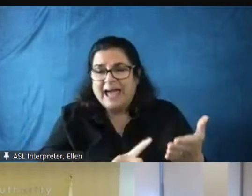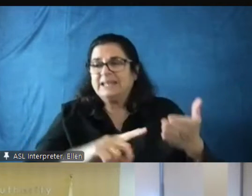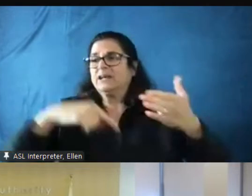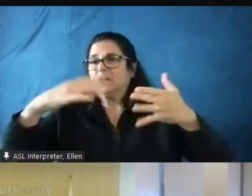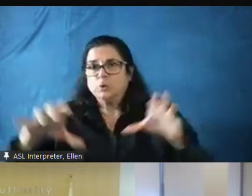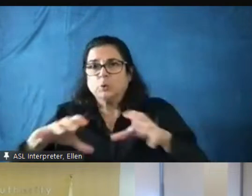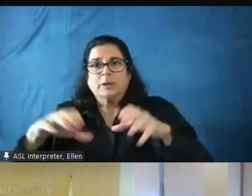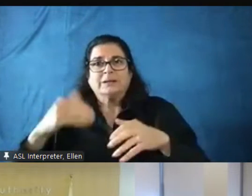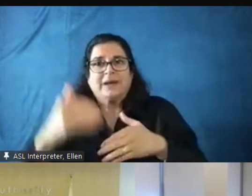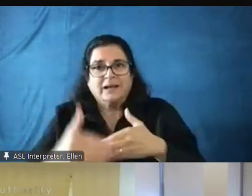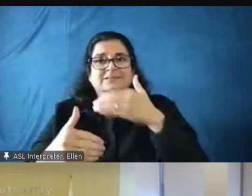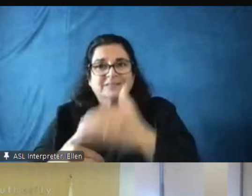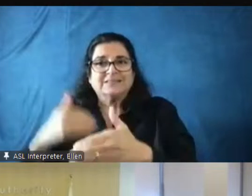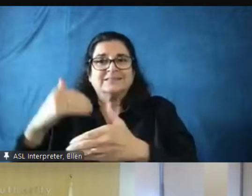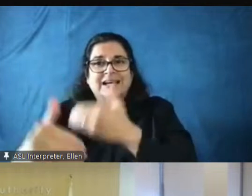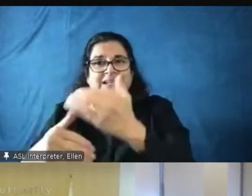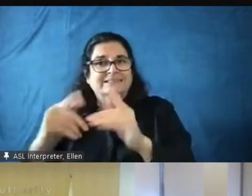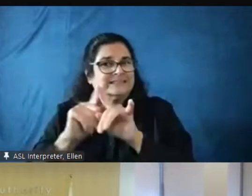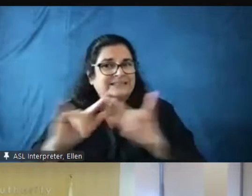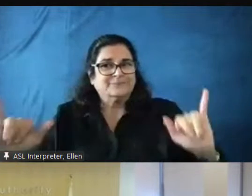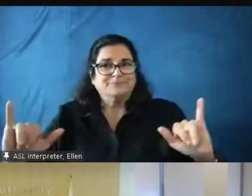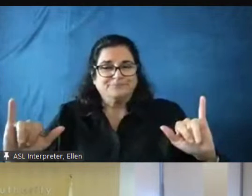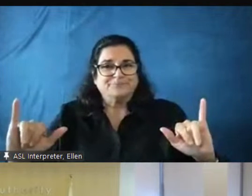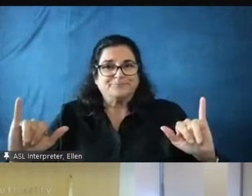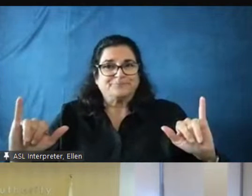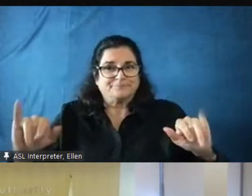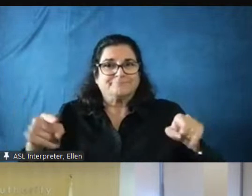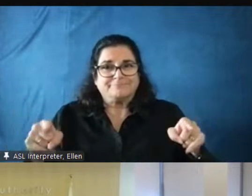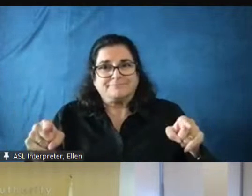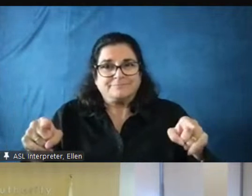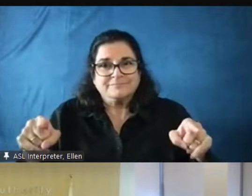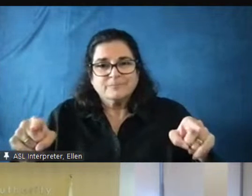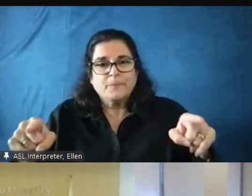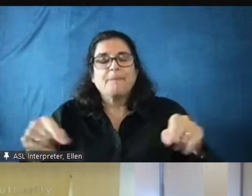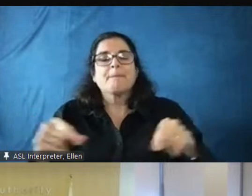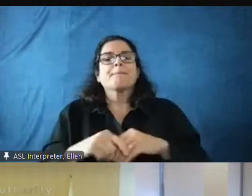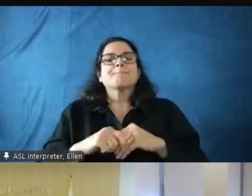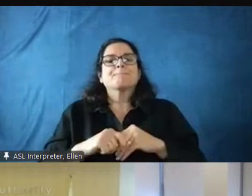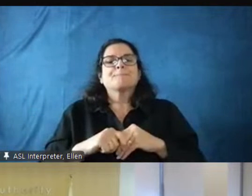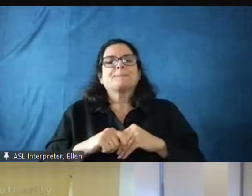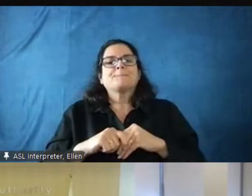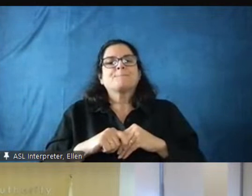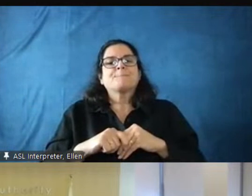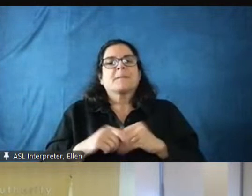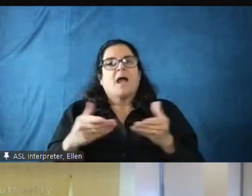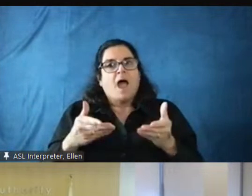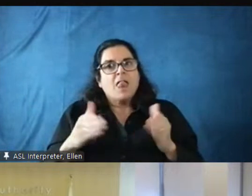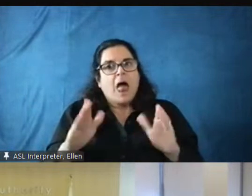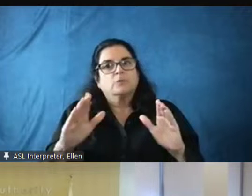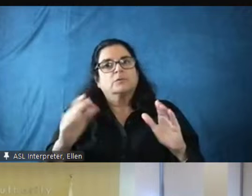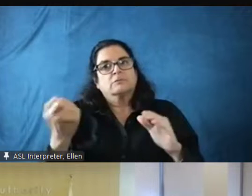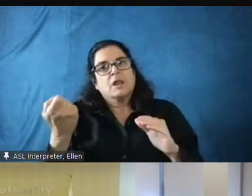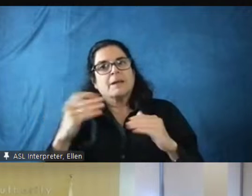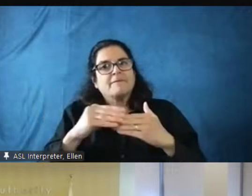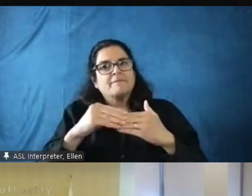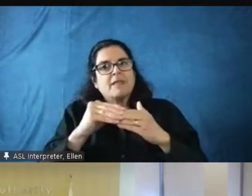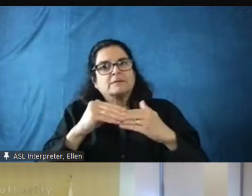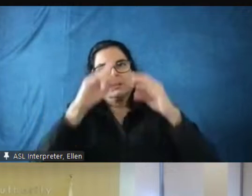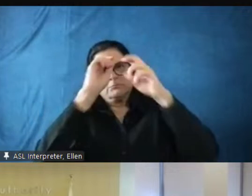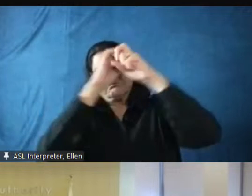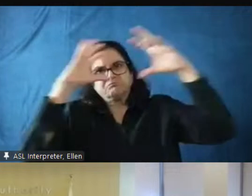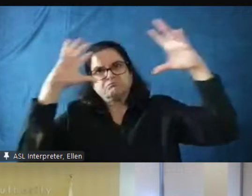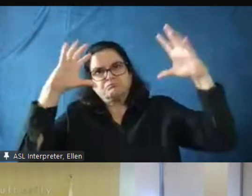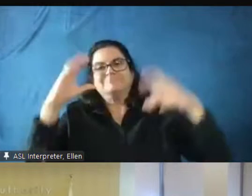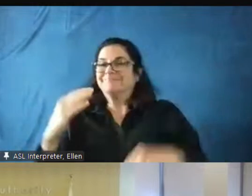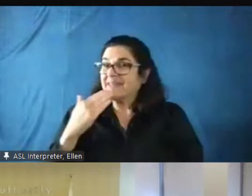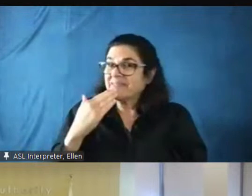stuff. It's a new model that we're trying our foray in. So, but it certainly allows for some flexibility to think about things as it evolves. So I appreciate